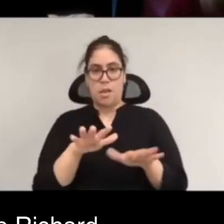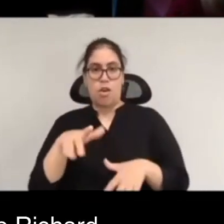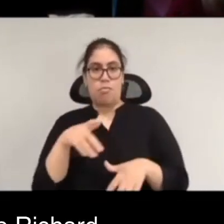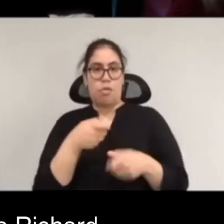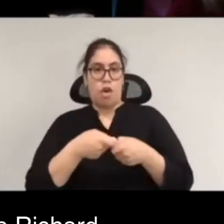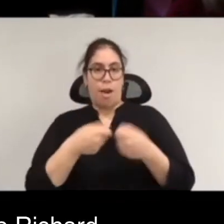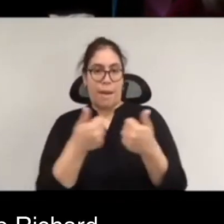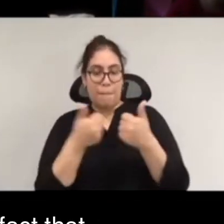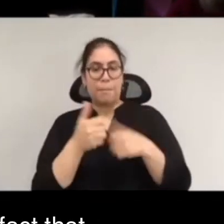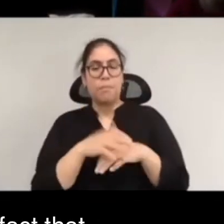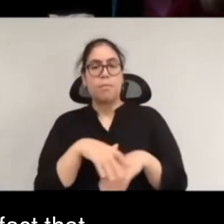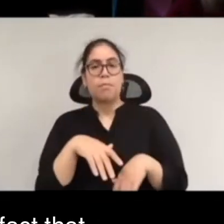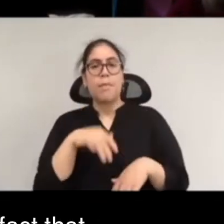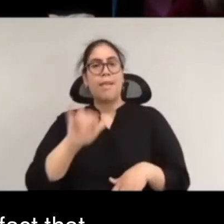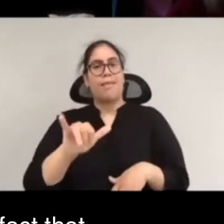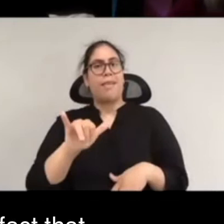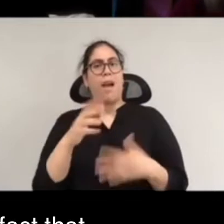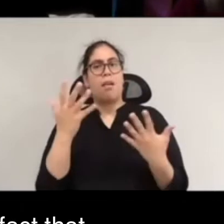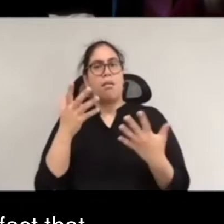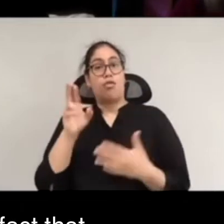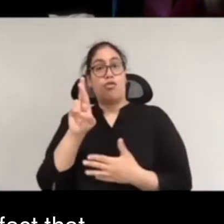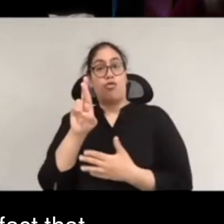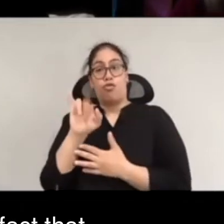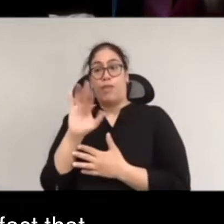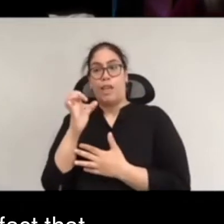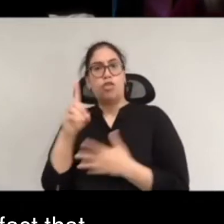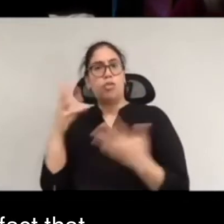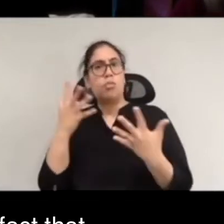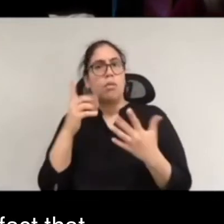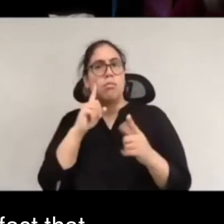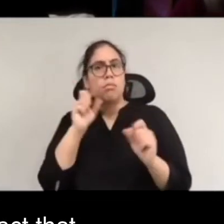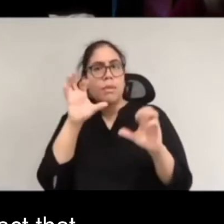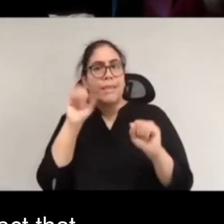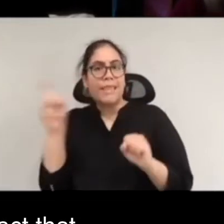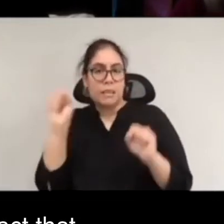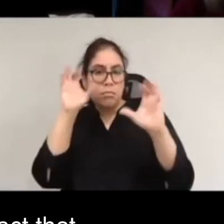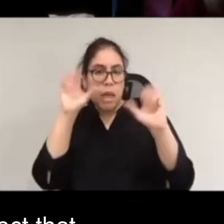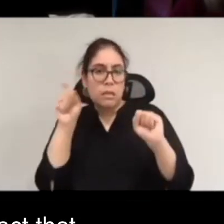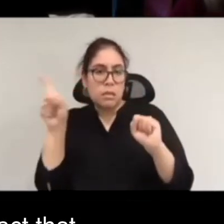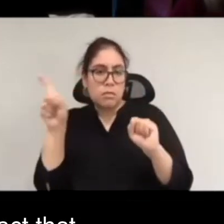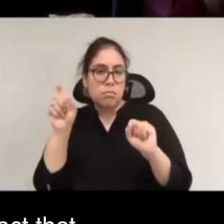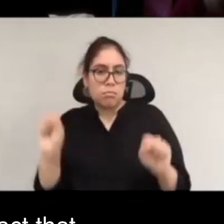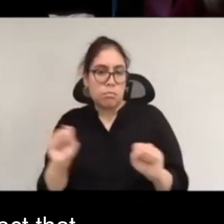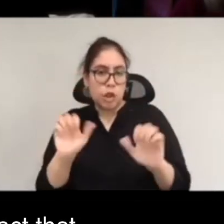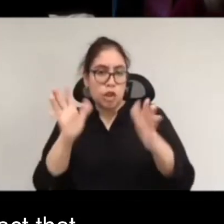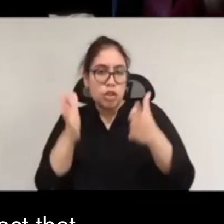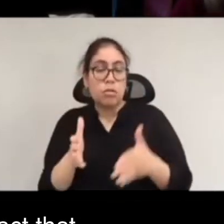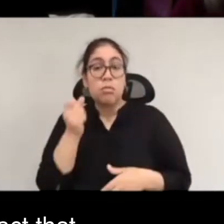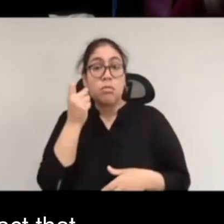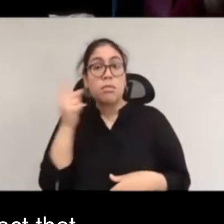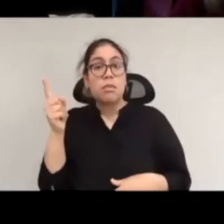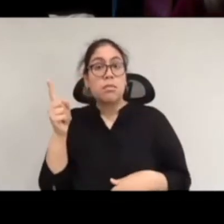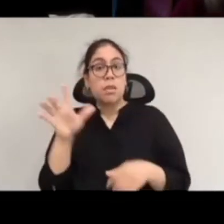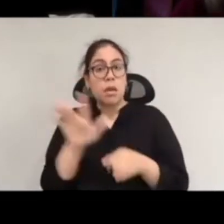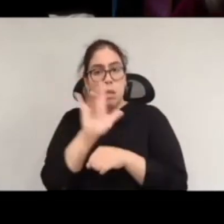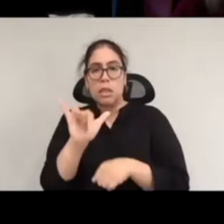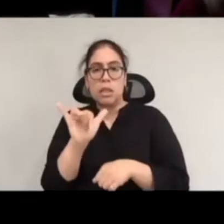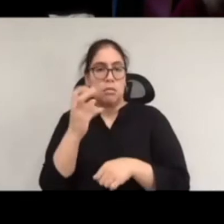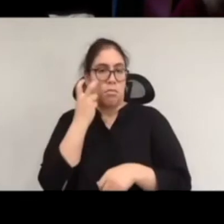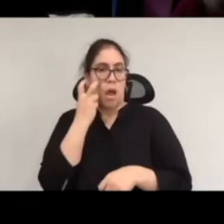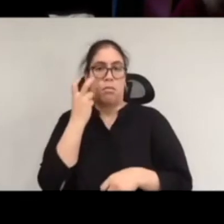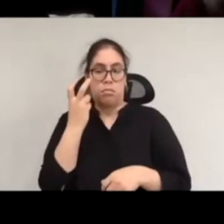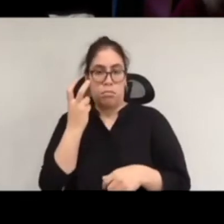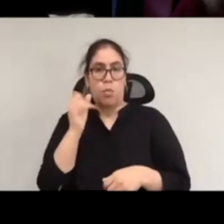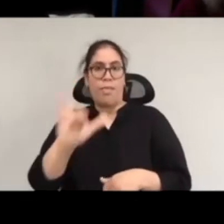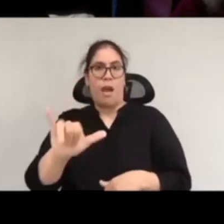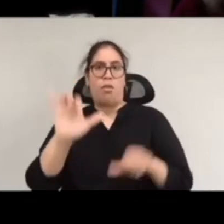so remarkable is not just the fact that he's an amazing magician, but also the fact that he's completely blind. So it's a great film